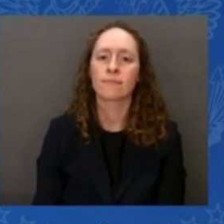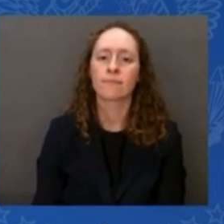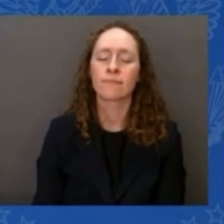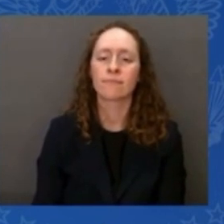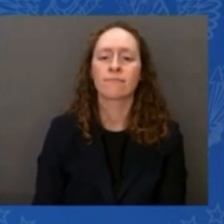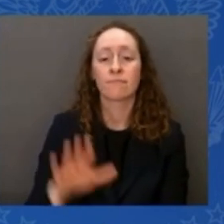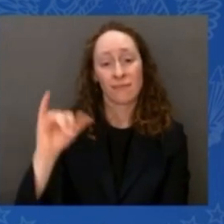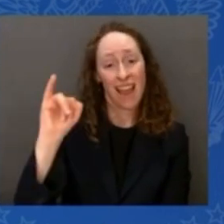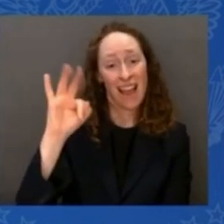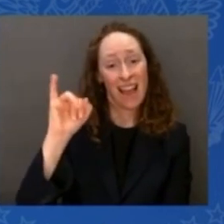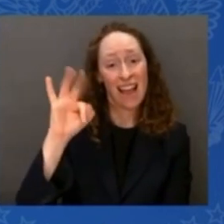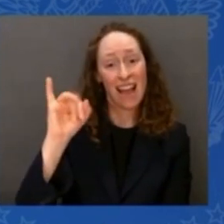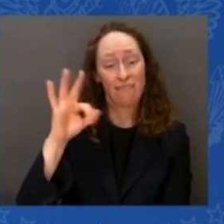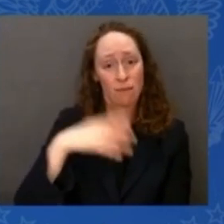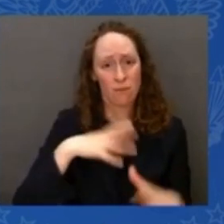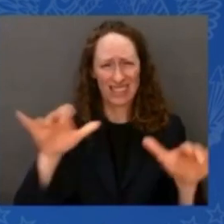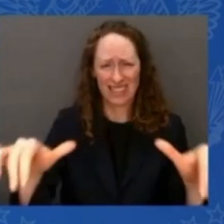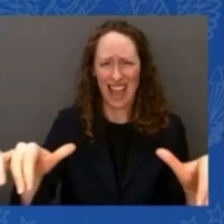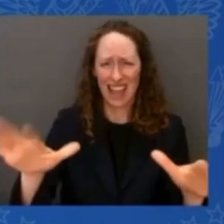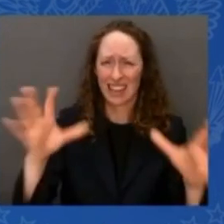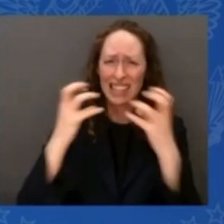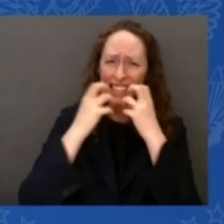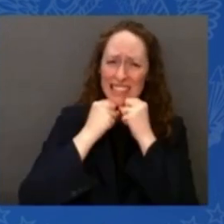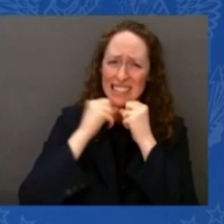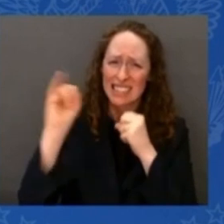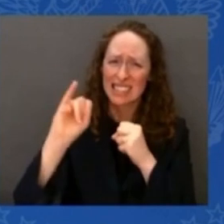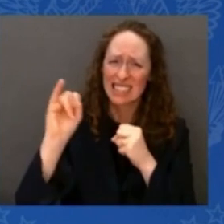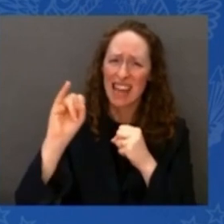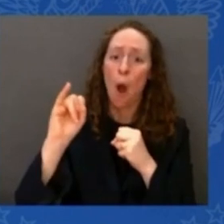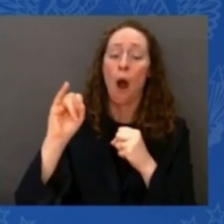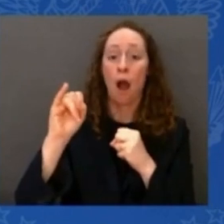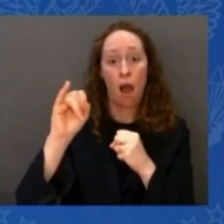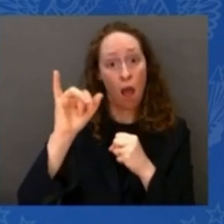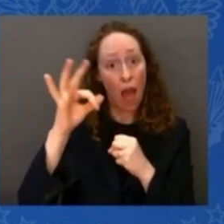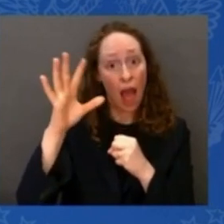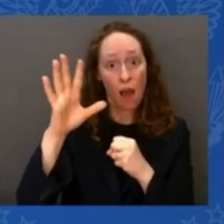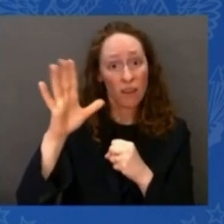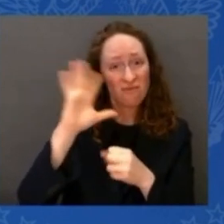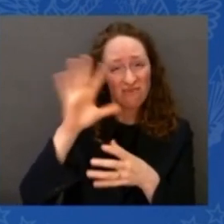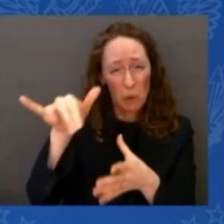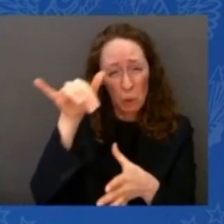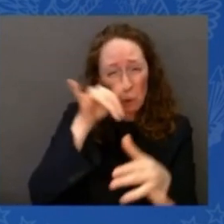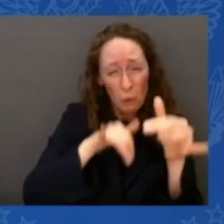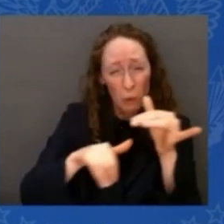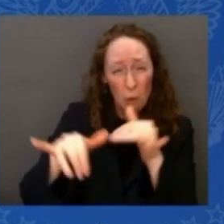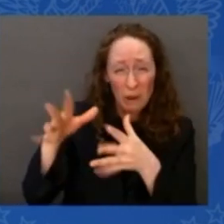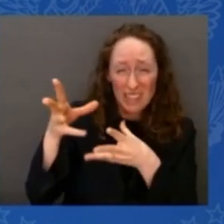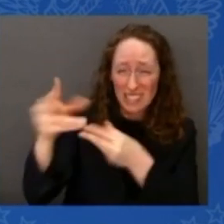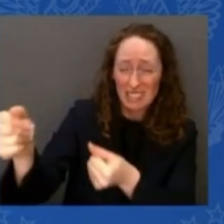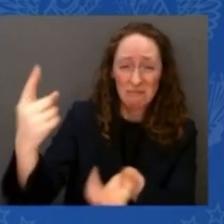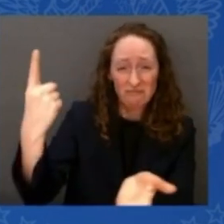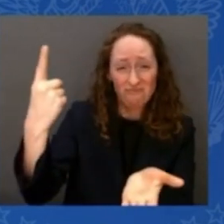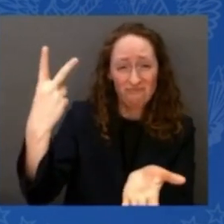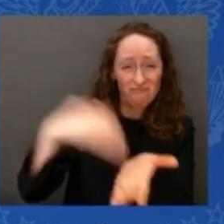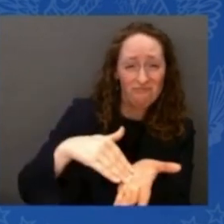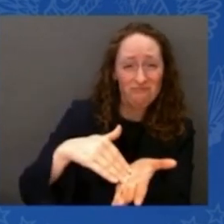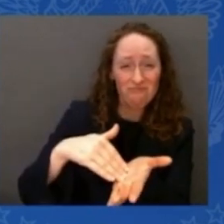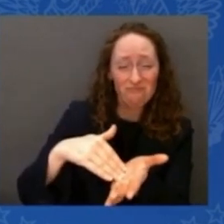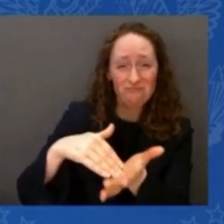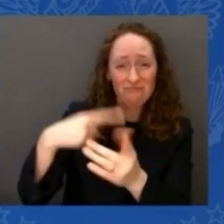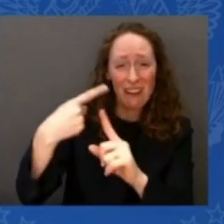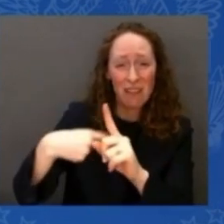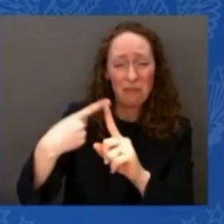than it does now. That's just a glimpse of the damage of repealing the Affordable Care Act would do. You know, the